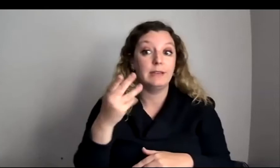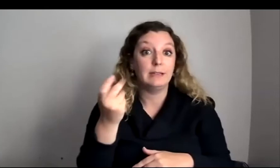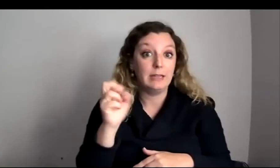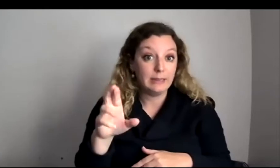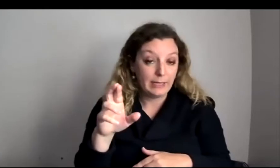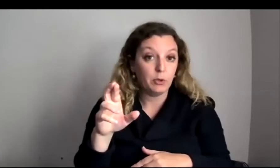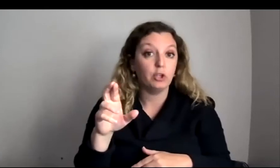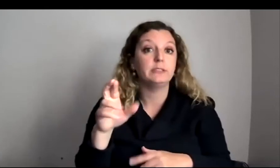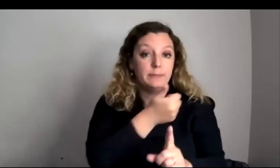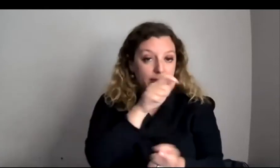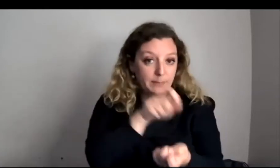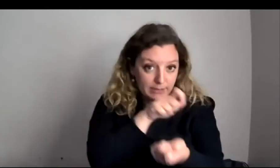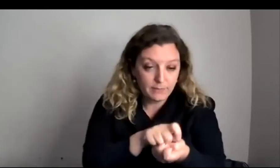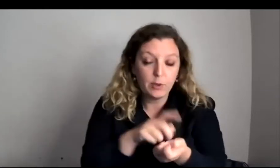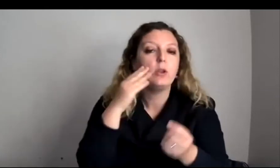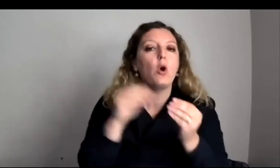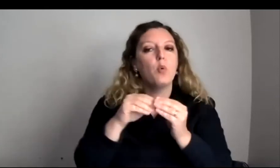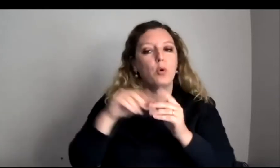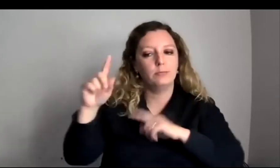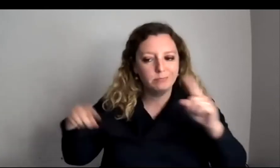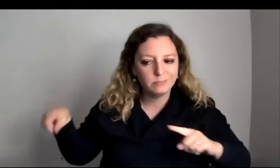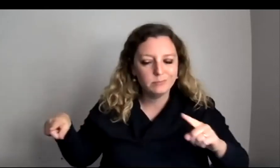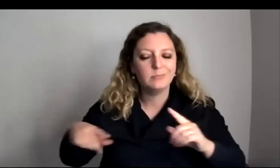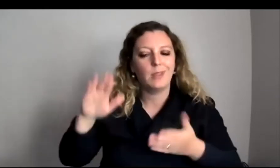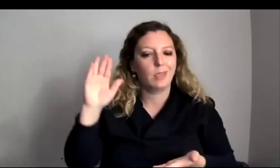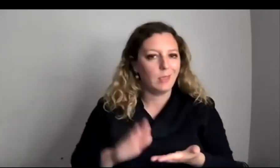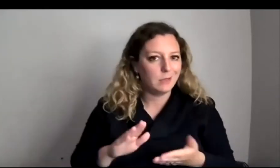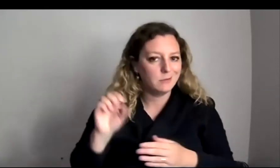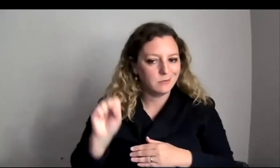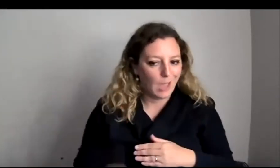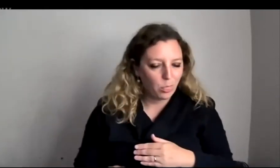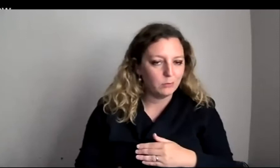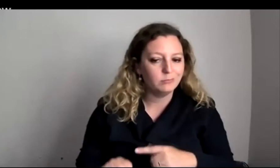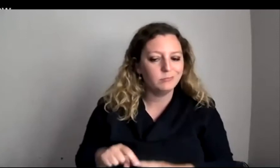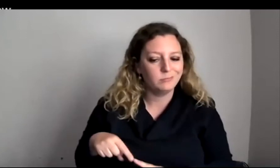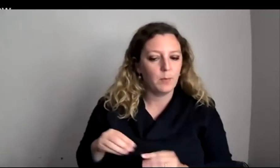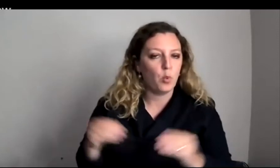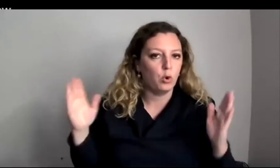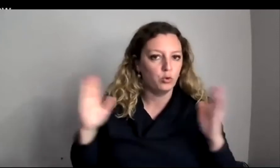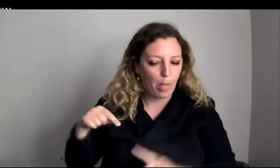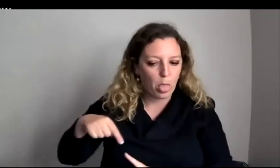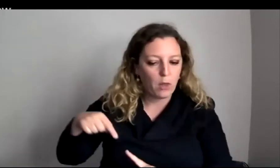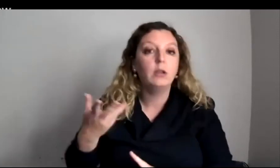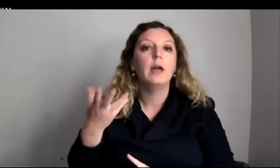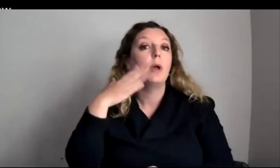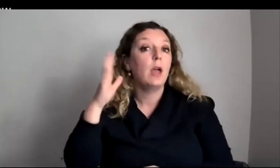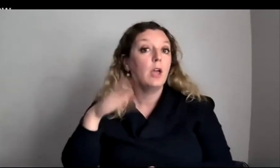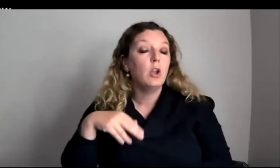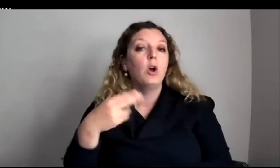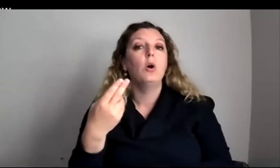genetic diversity. There's more in the north, much less in the south. The animals in the south are in trouble. And we know that